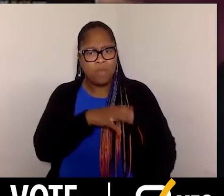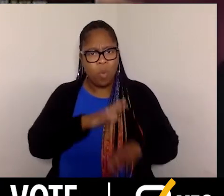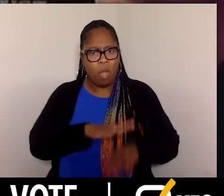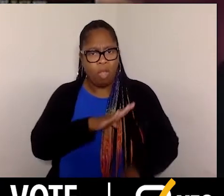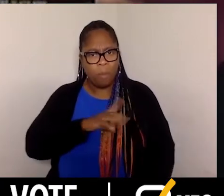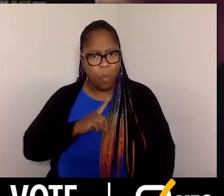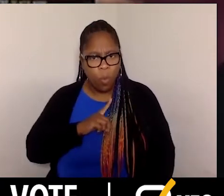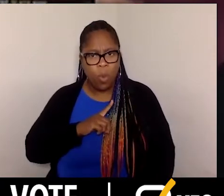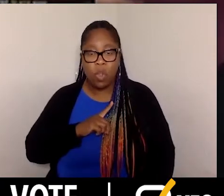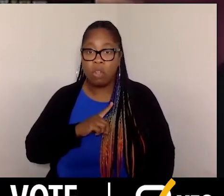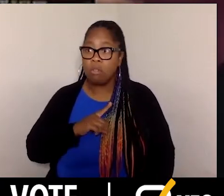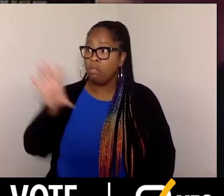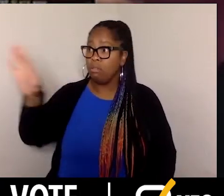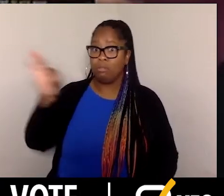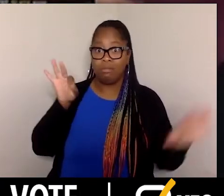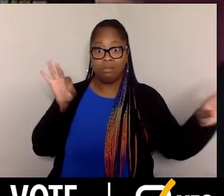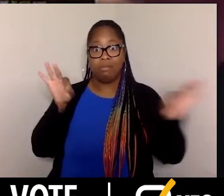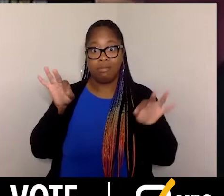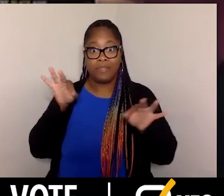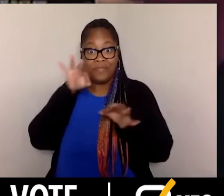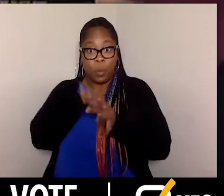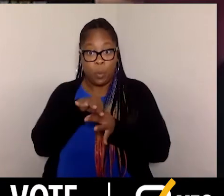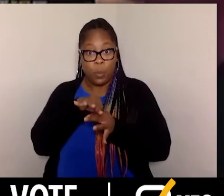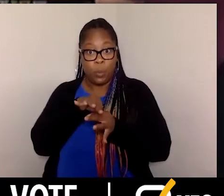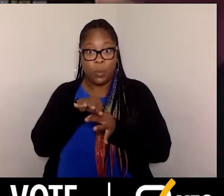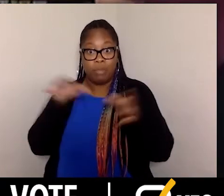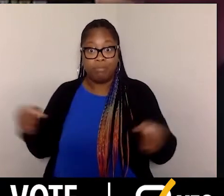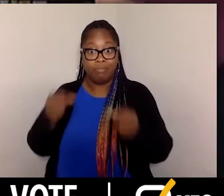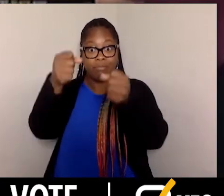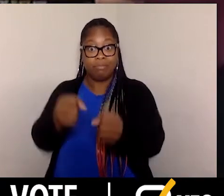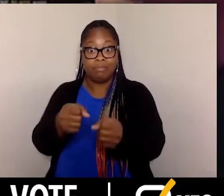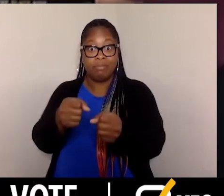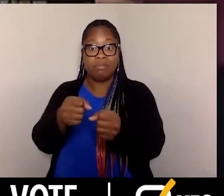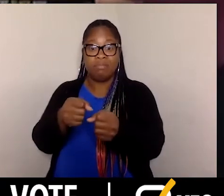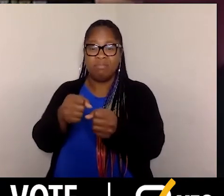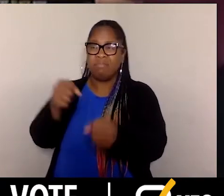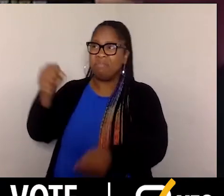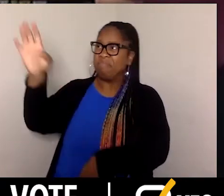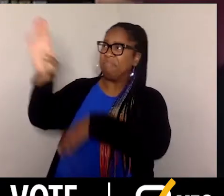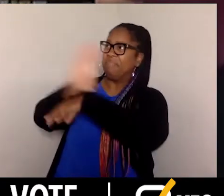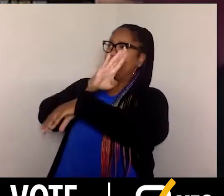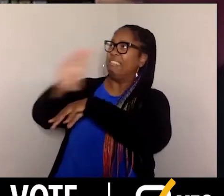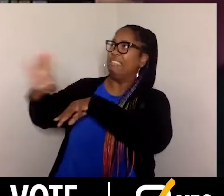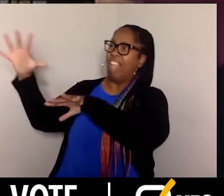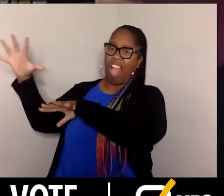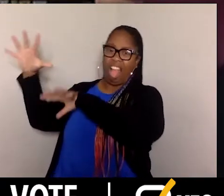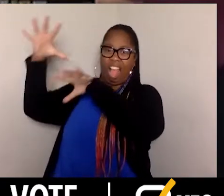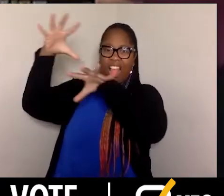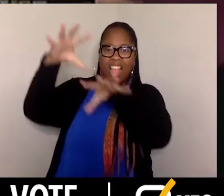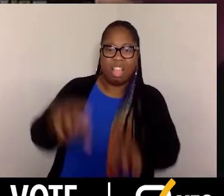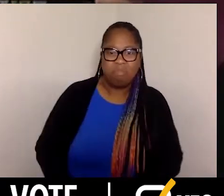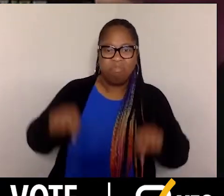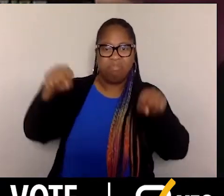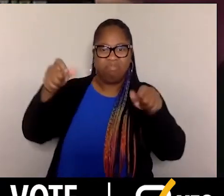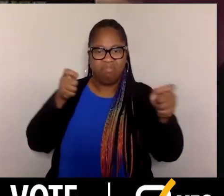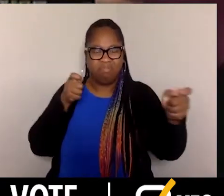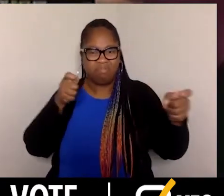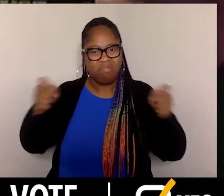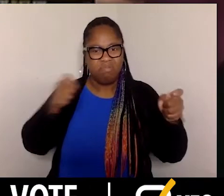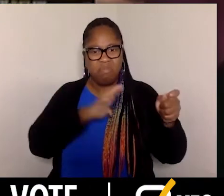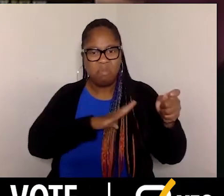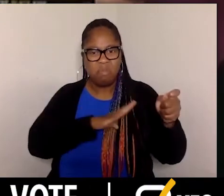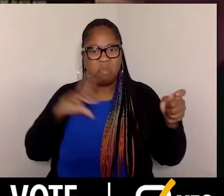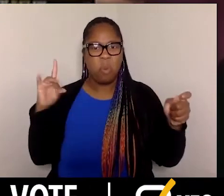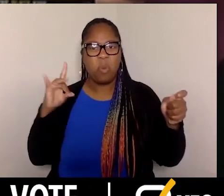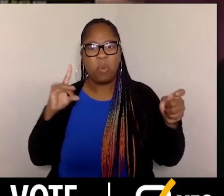electing Scott and Patty, we stop the corporate forces from taking over the board and